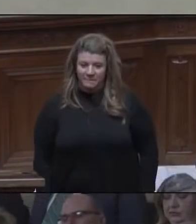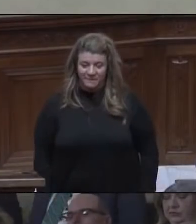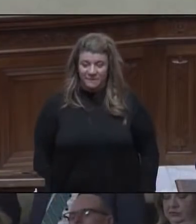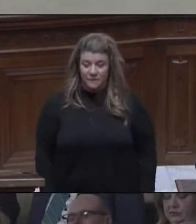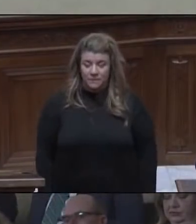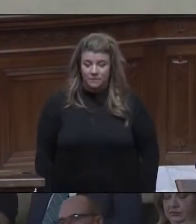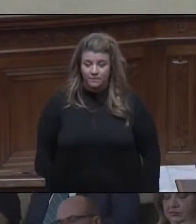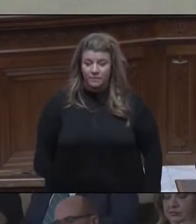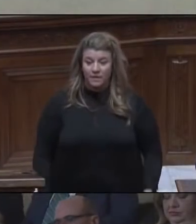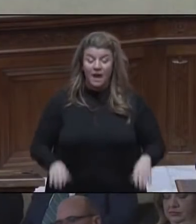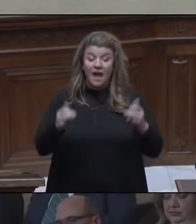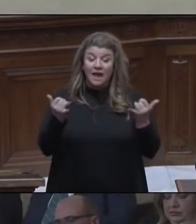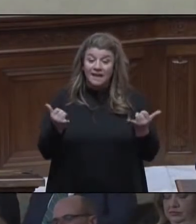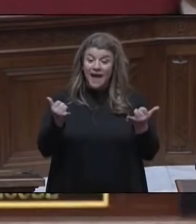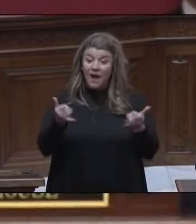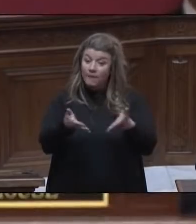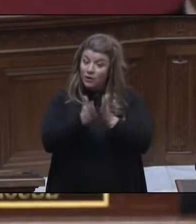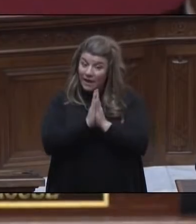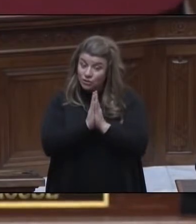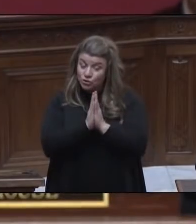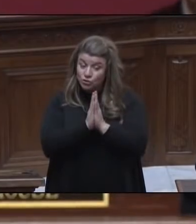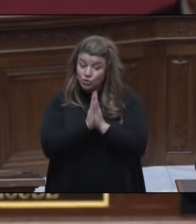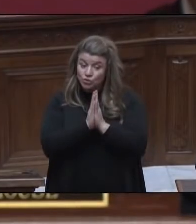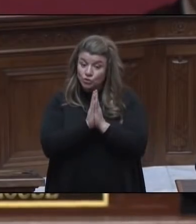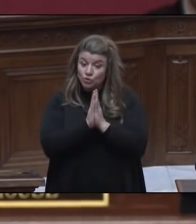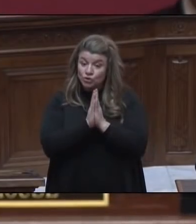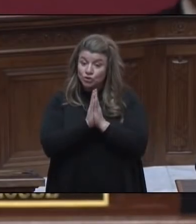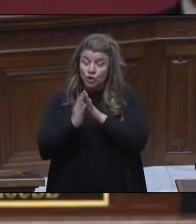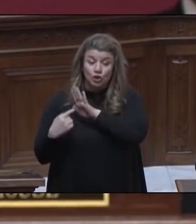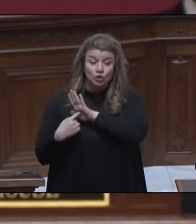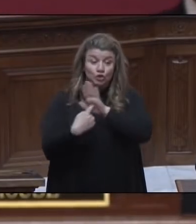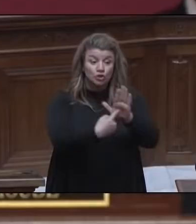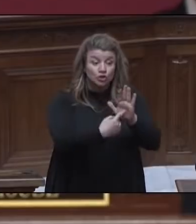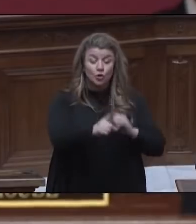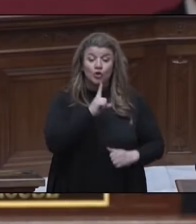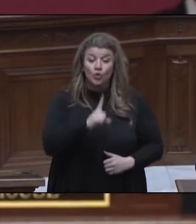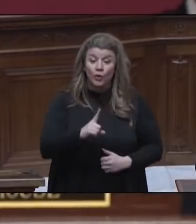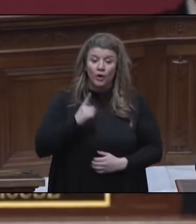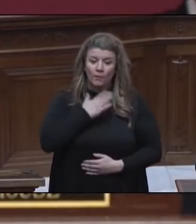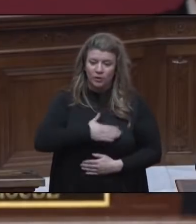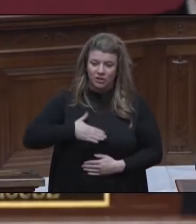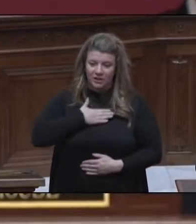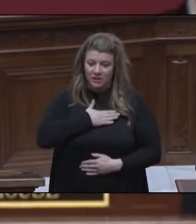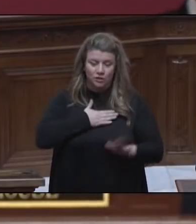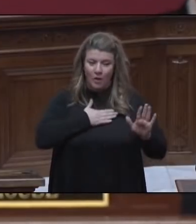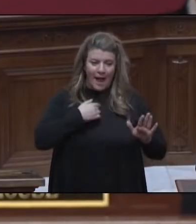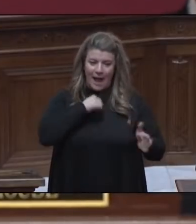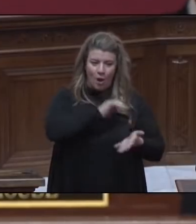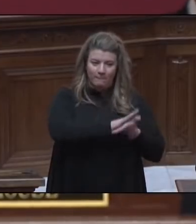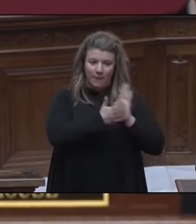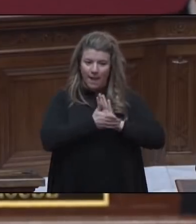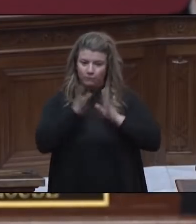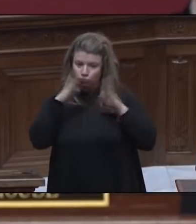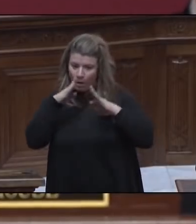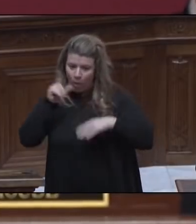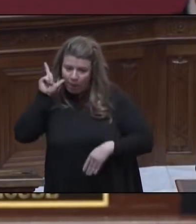I'm going to ask you now to show your real appreciation so I won't get in all kinds of trouble later